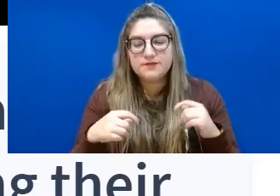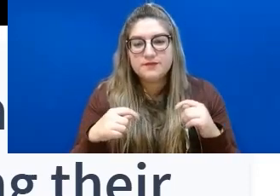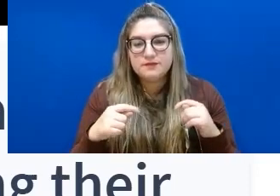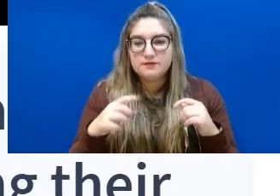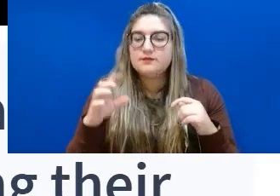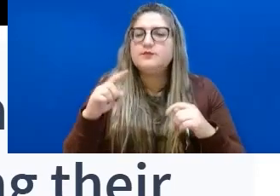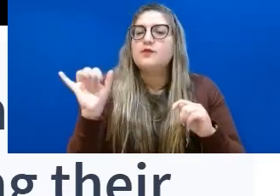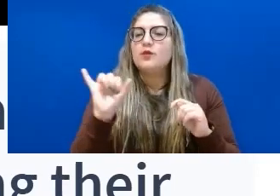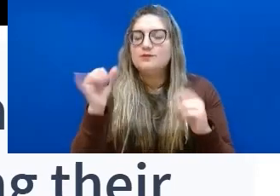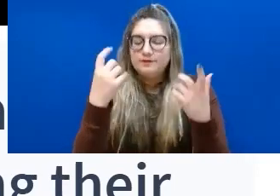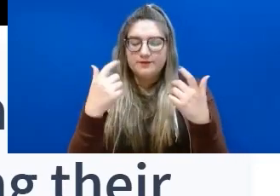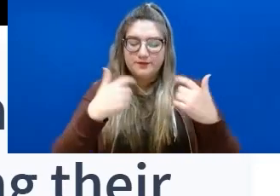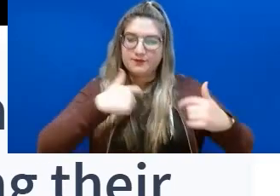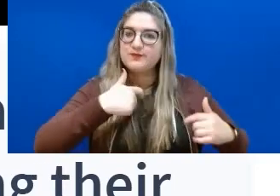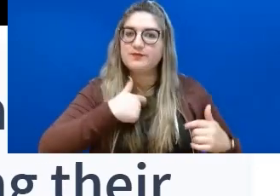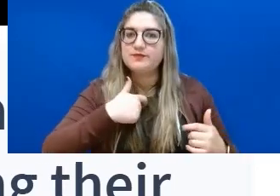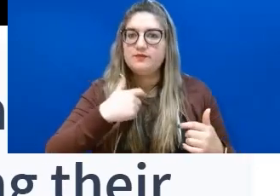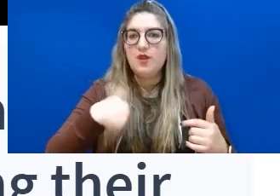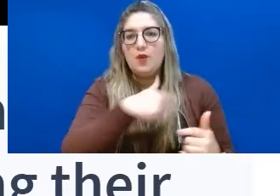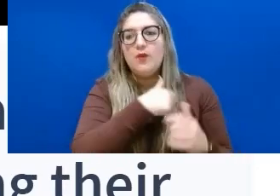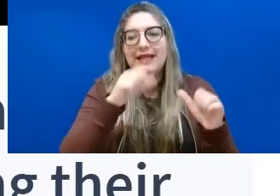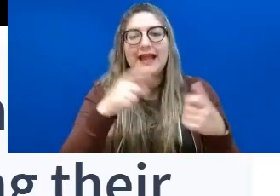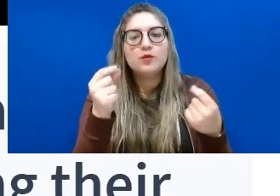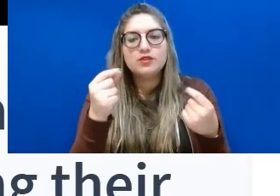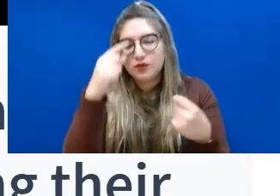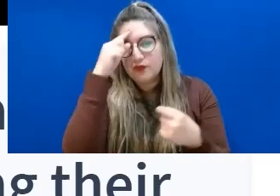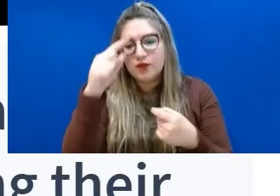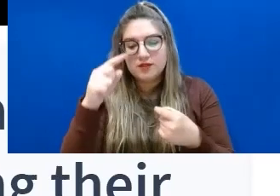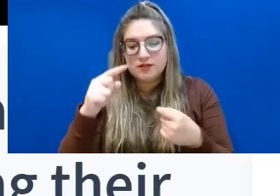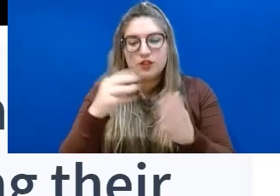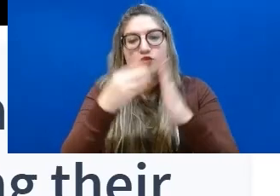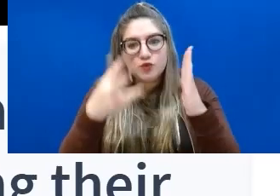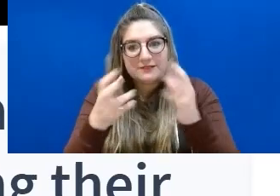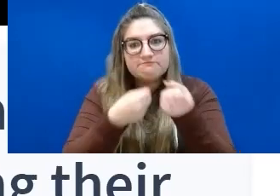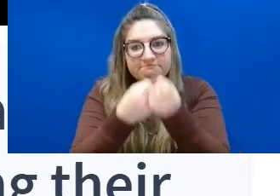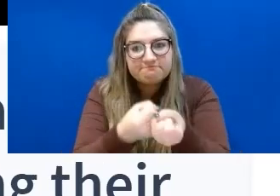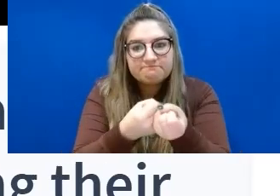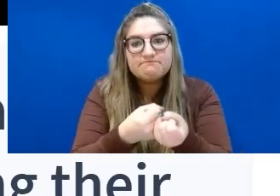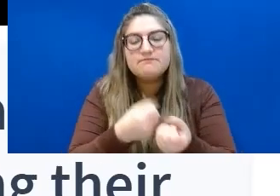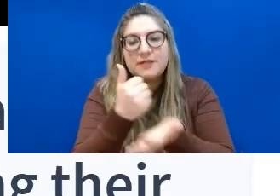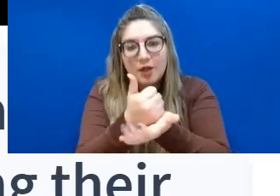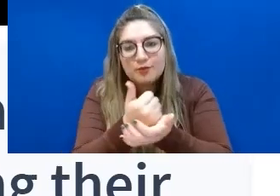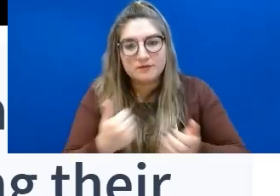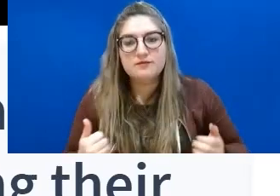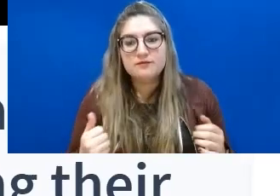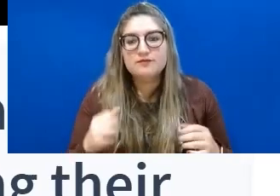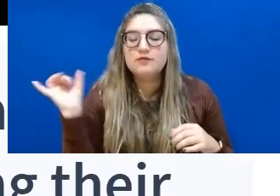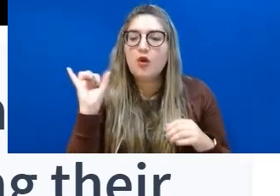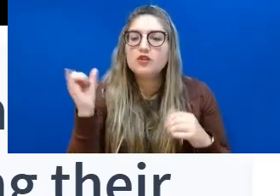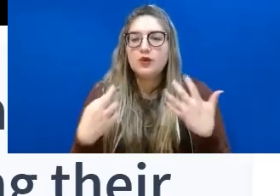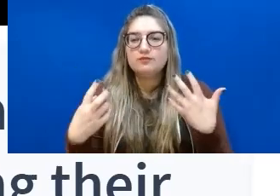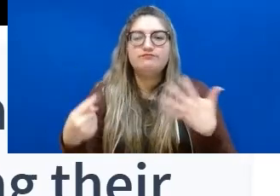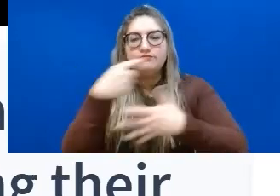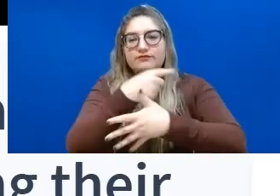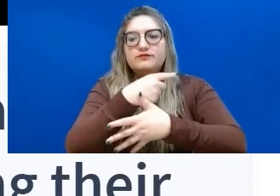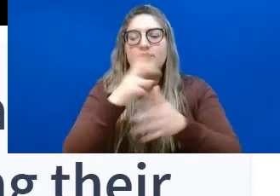have a QR code where if you're interested in us doing classroom presentations, going over the application services, I have